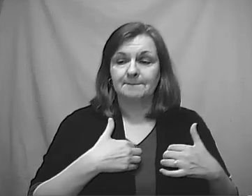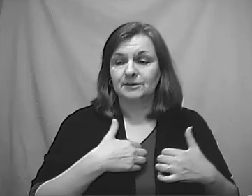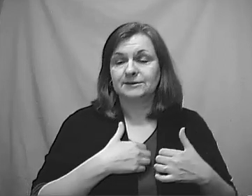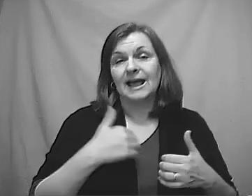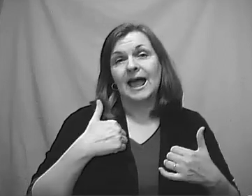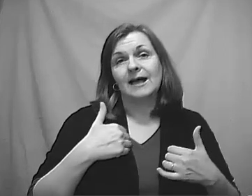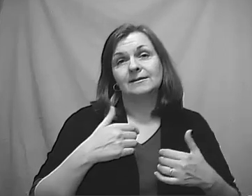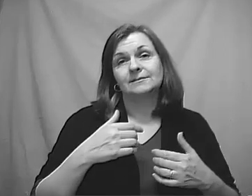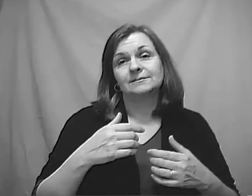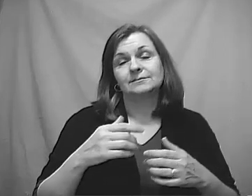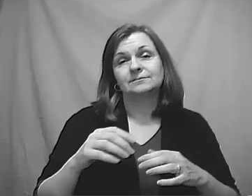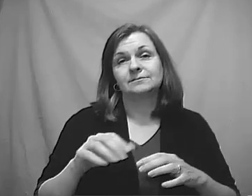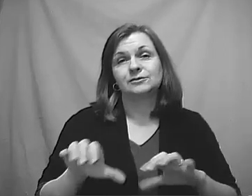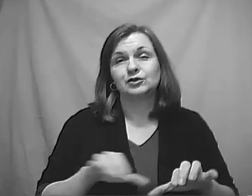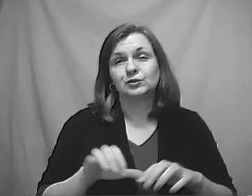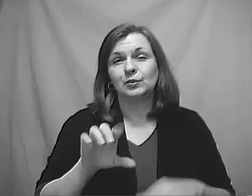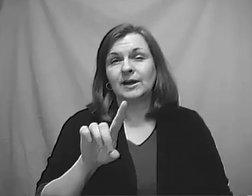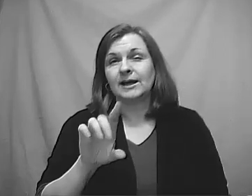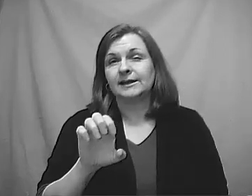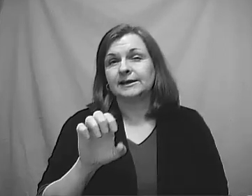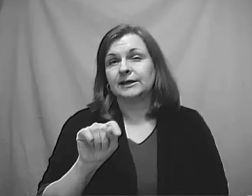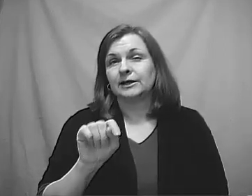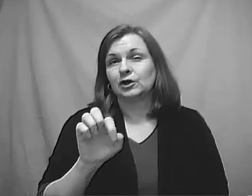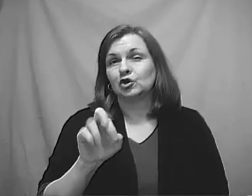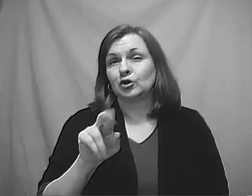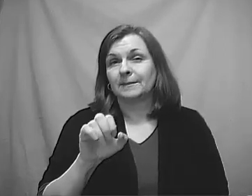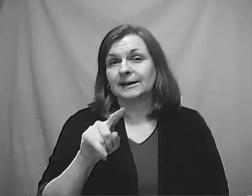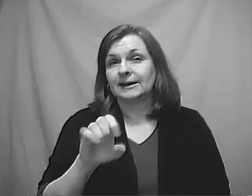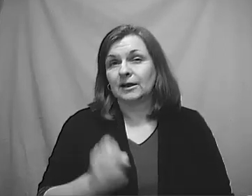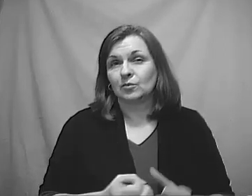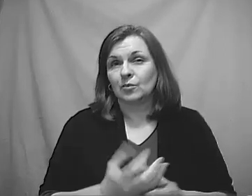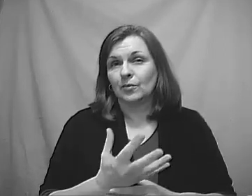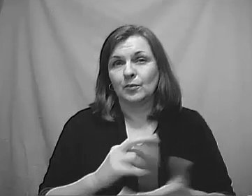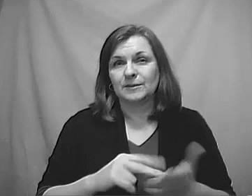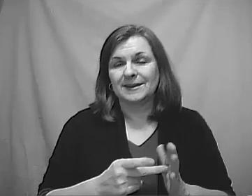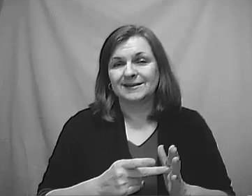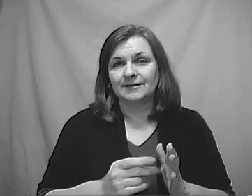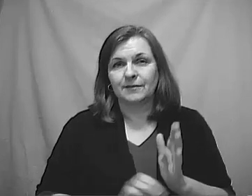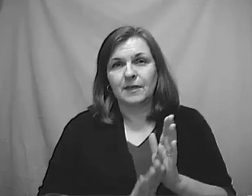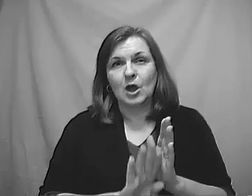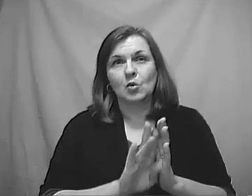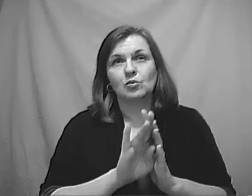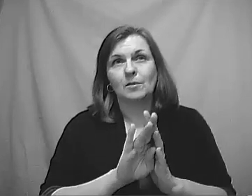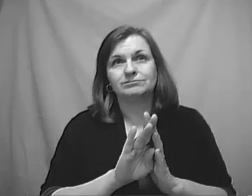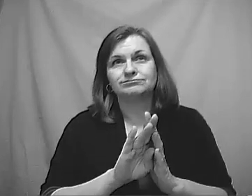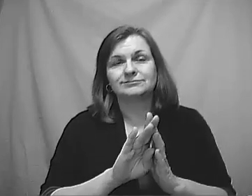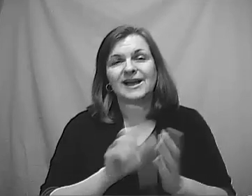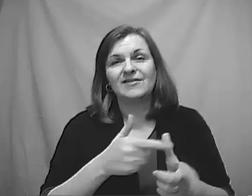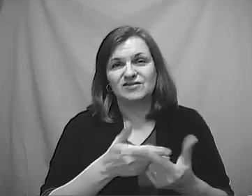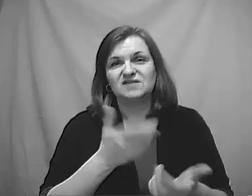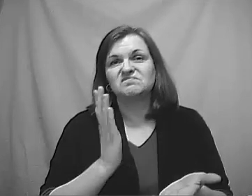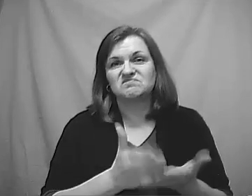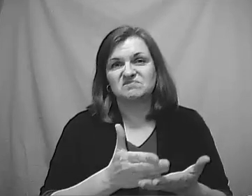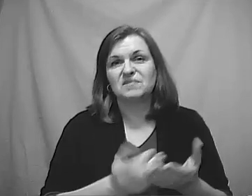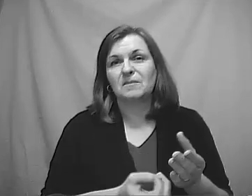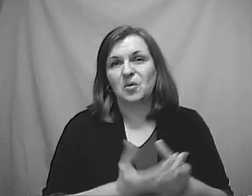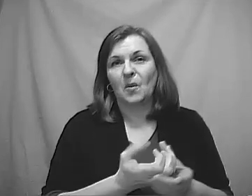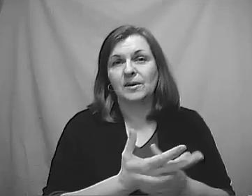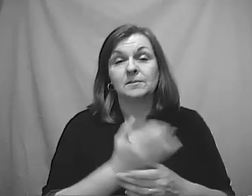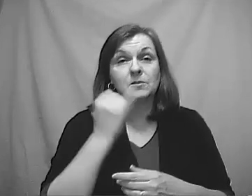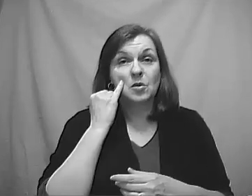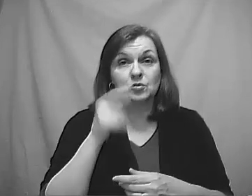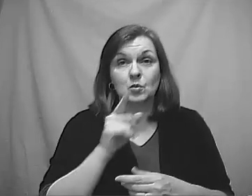In animals, we have what's called determinate growth. You reach a particular height and you stop